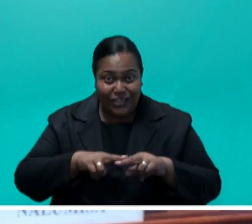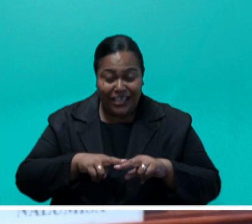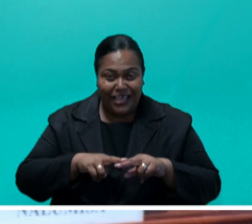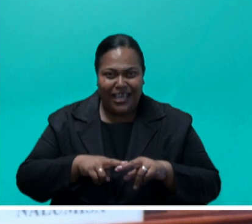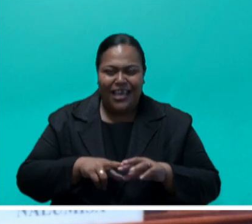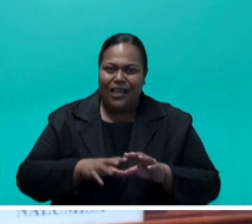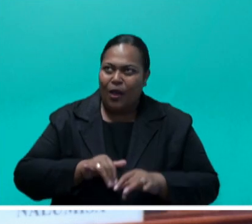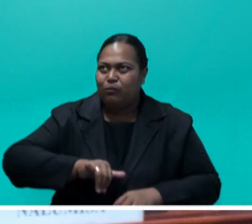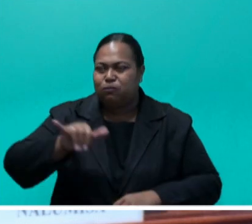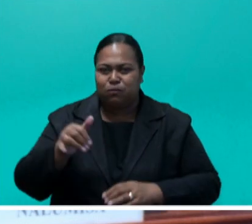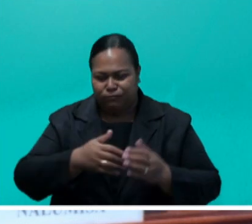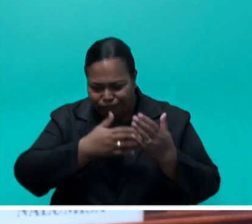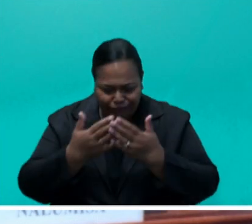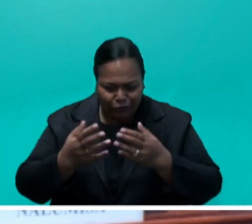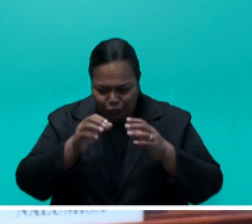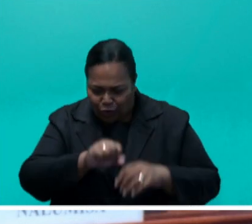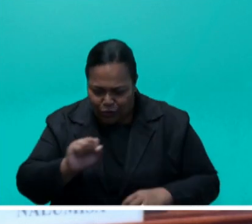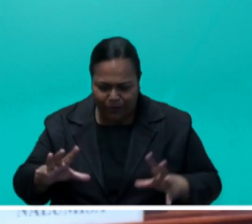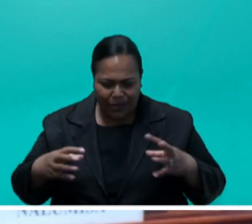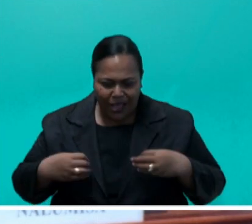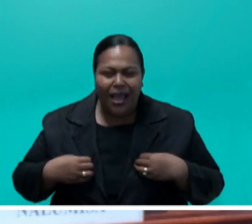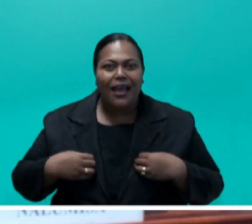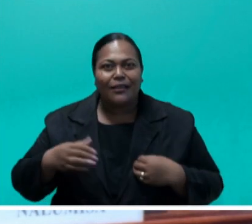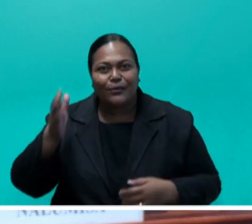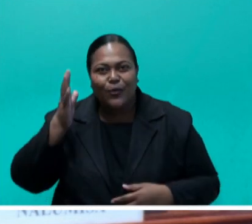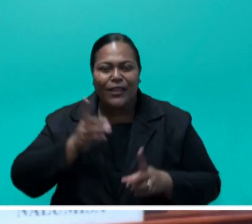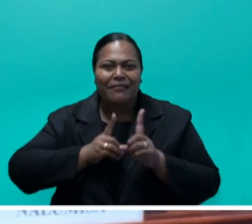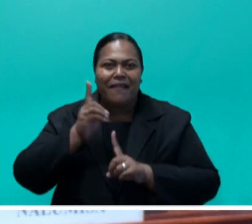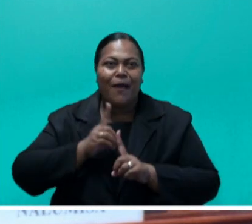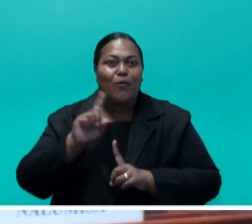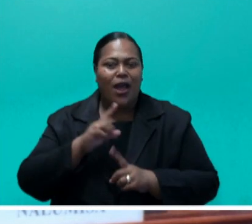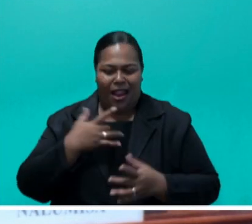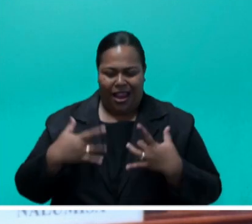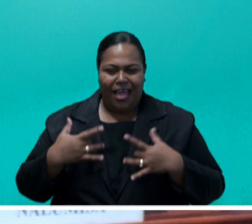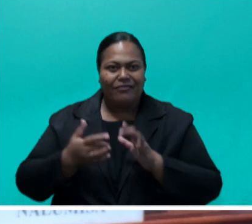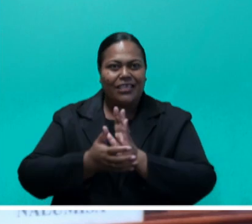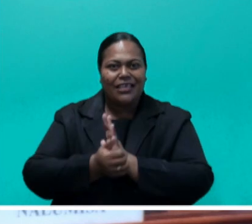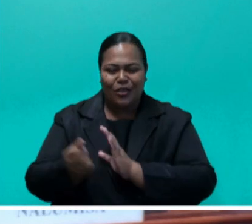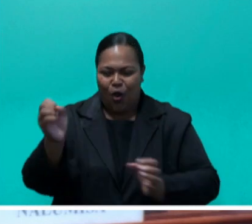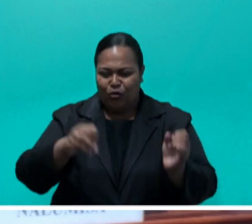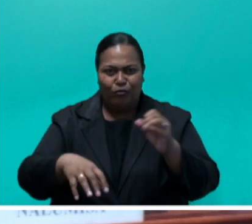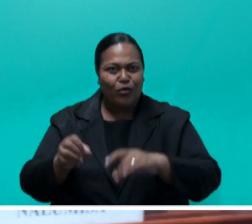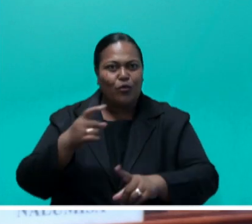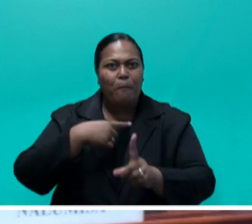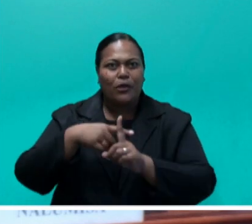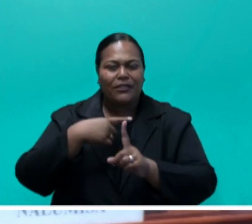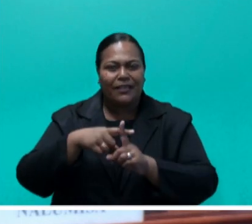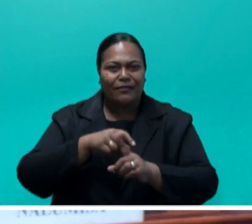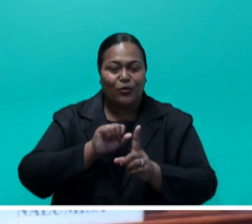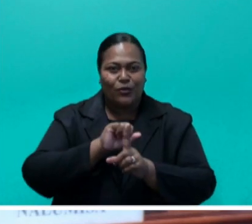potential, develop essential life skills, and contribute positively to society.